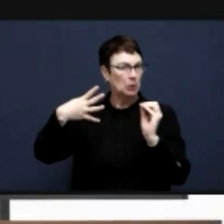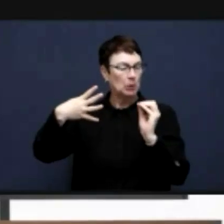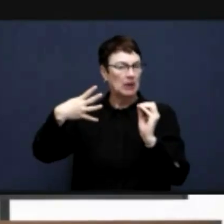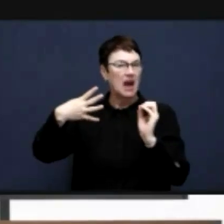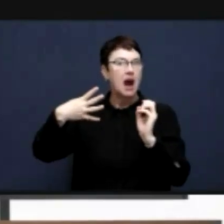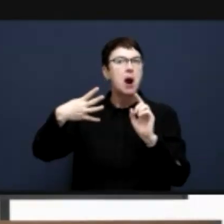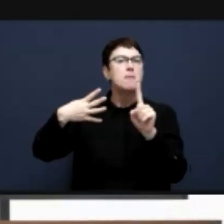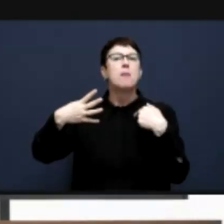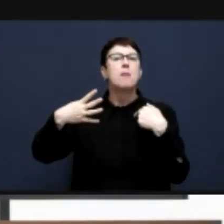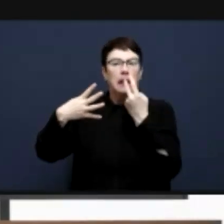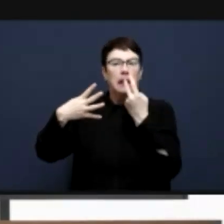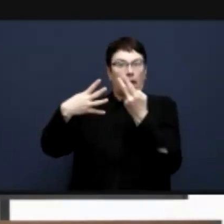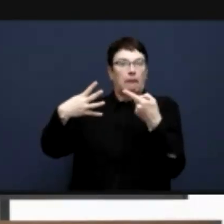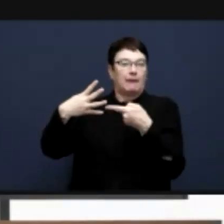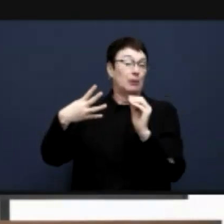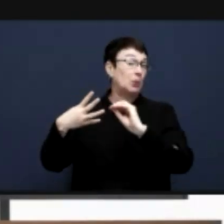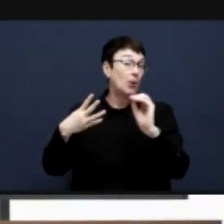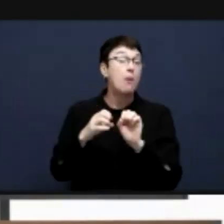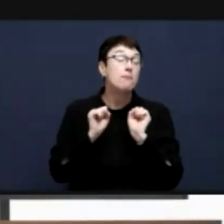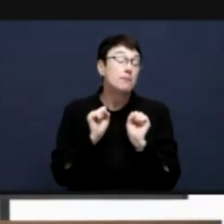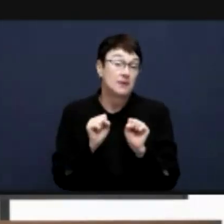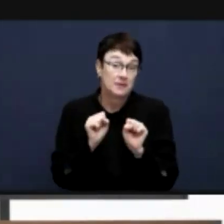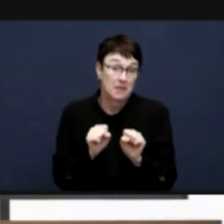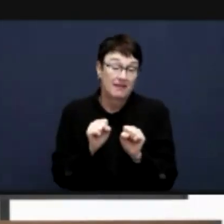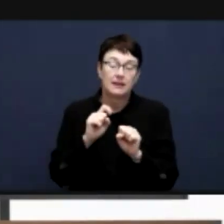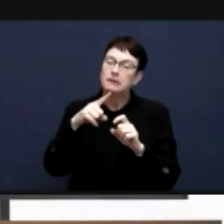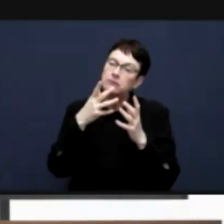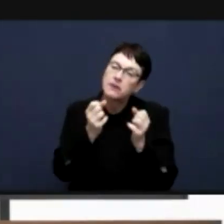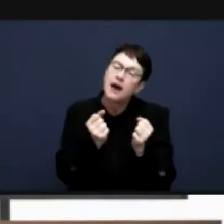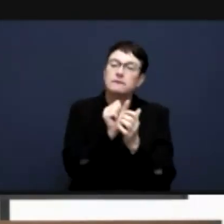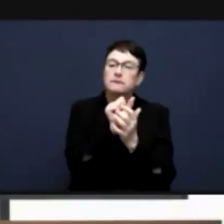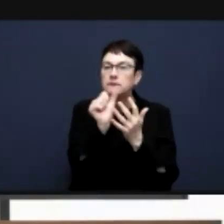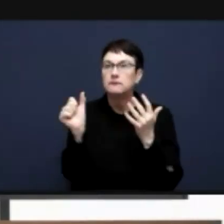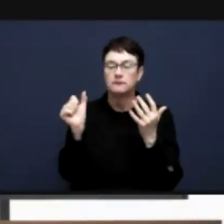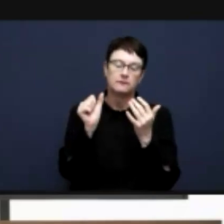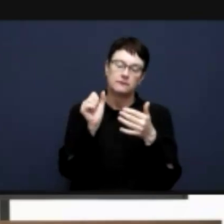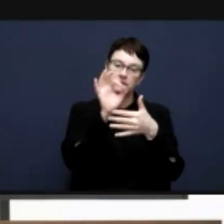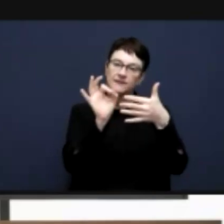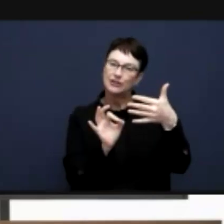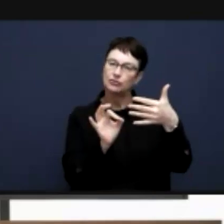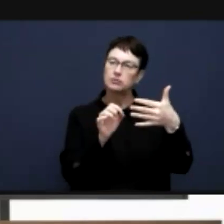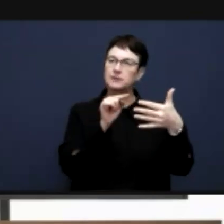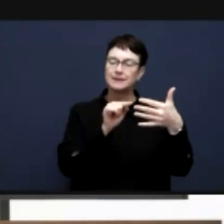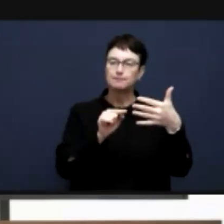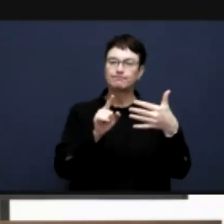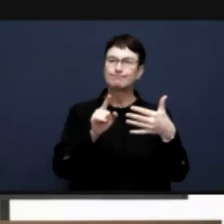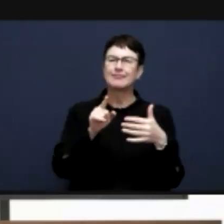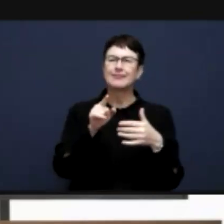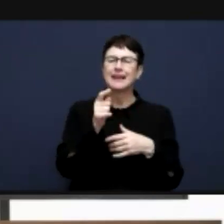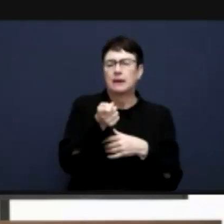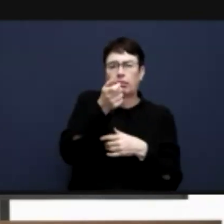There's also the discussion whether some features might be self-explanatory or too trivial to actually document, where you think, is it